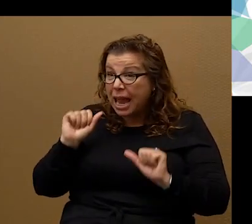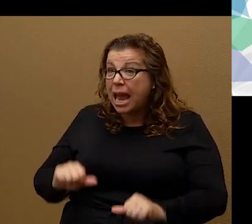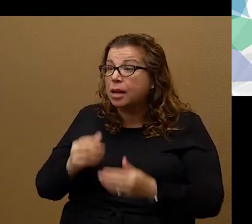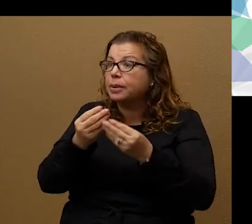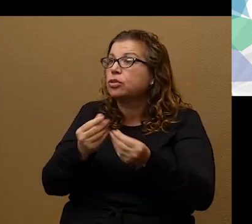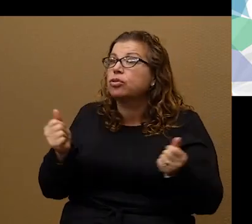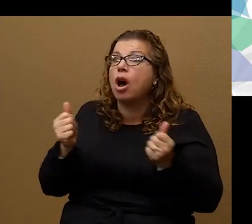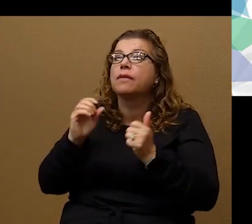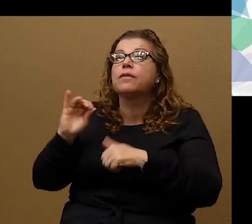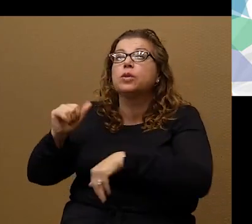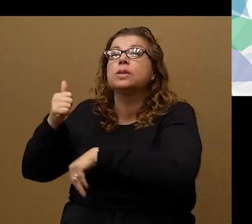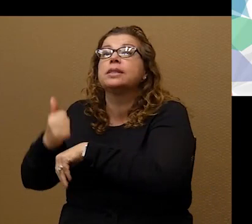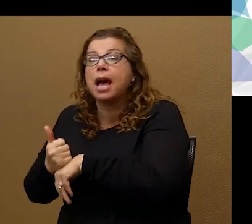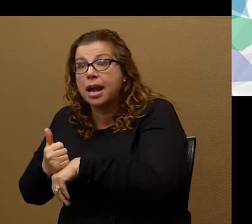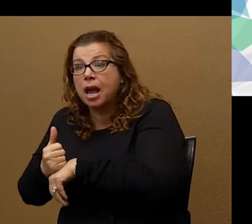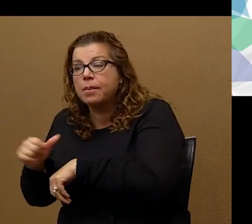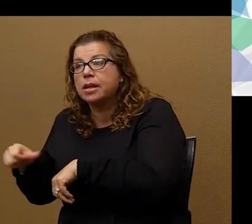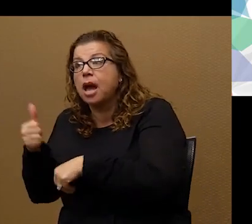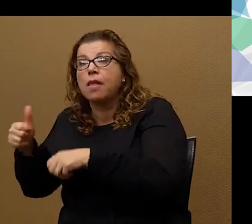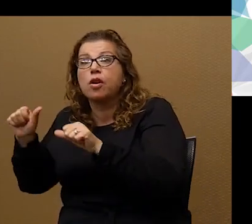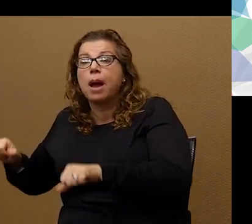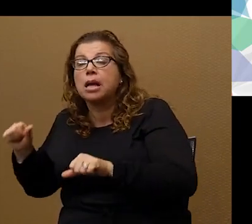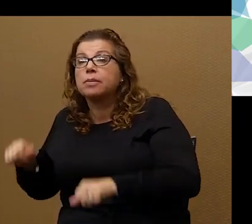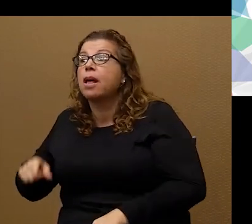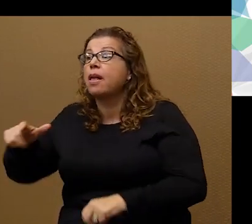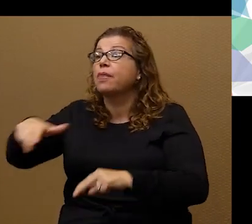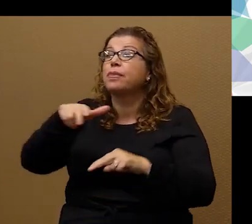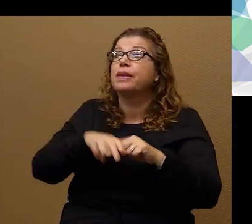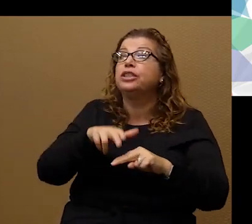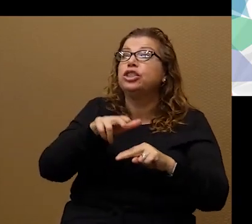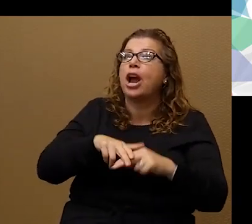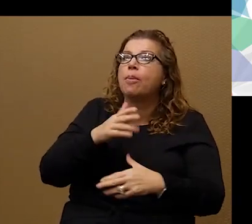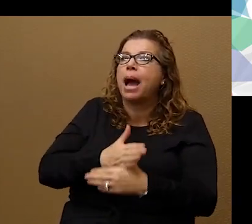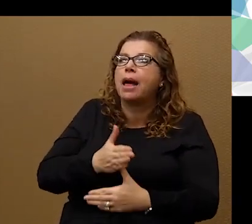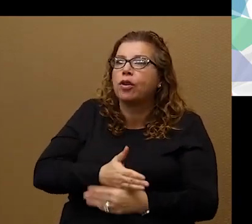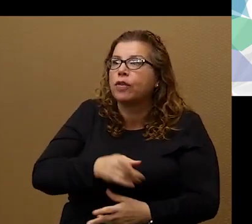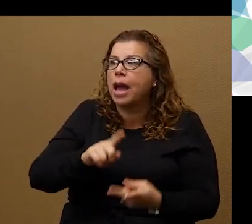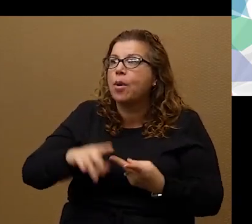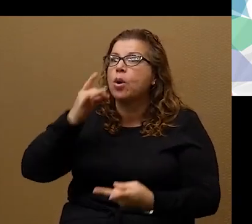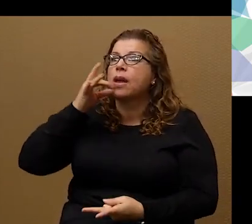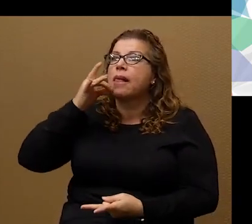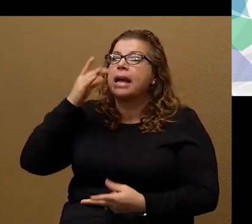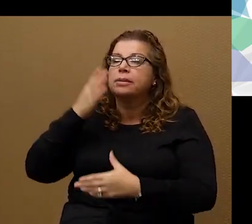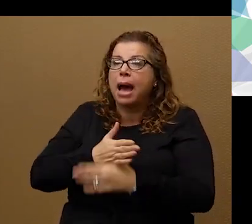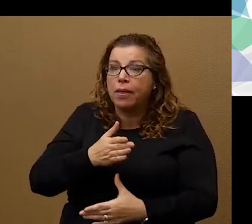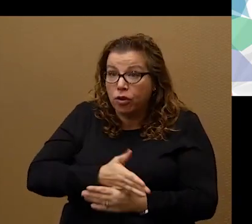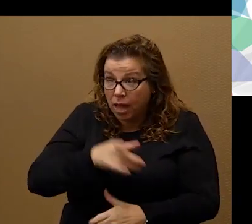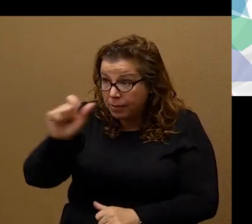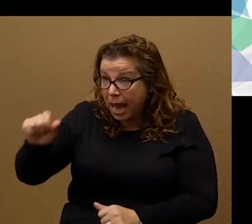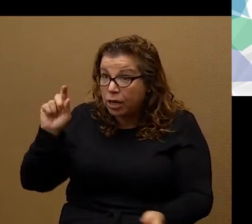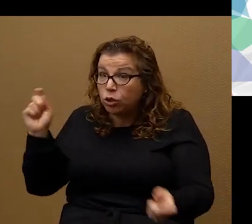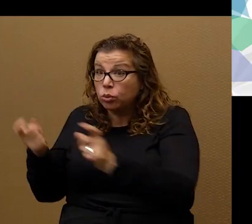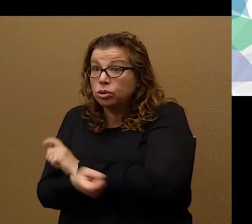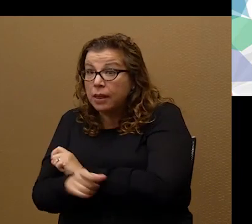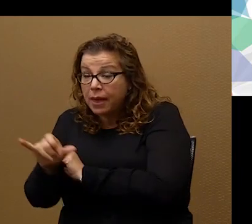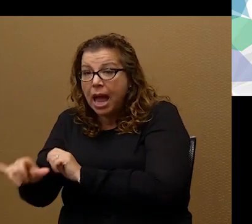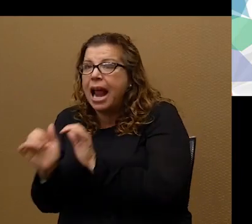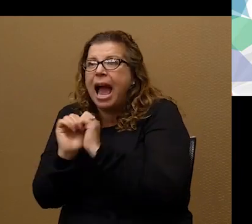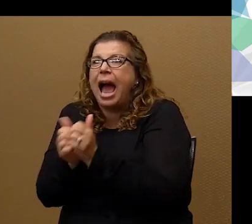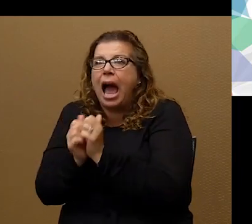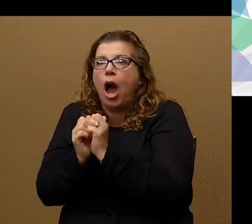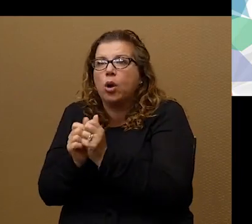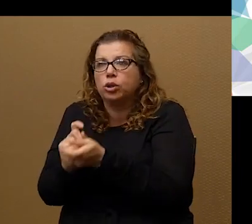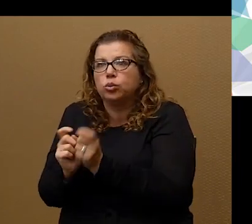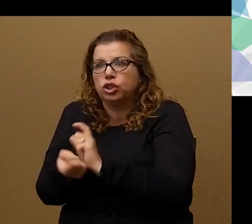something else? Maybe it's a chair that they're sitting on. Maybe it's the lights in your room. So, and then what can you do to